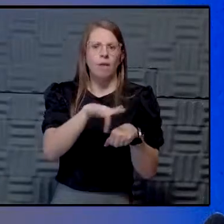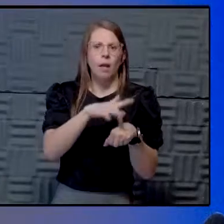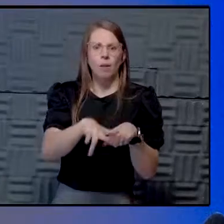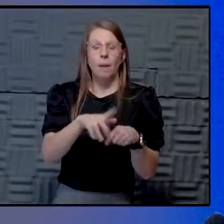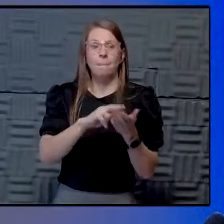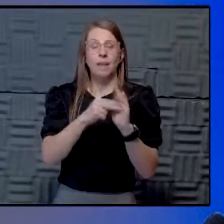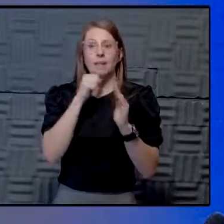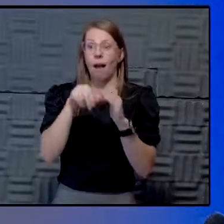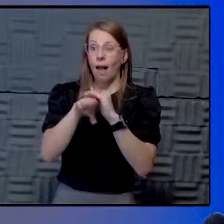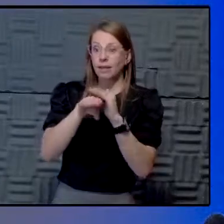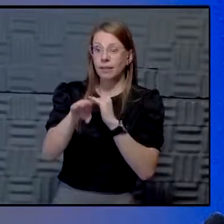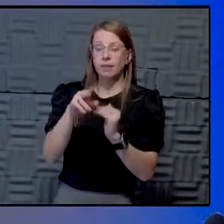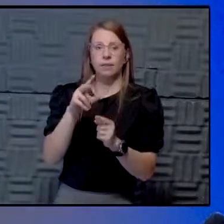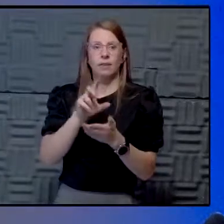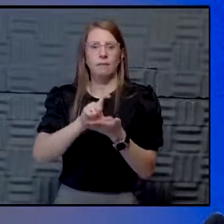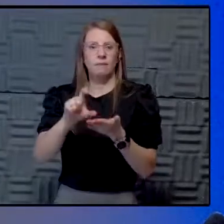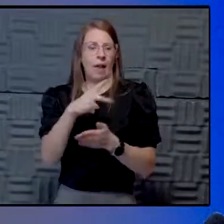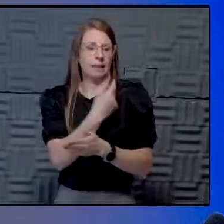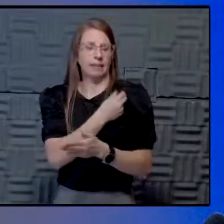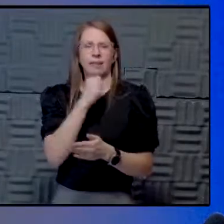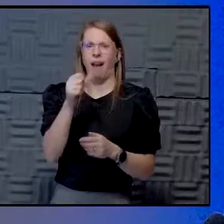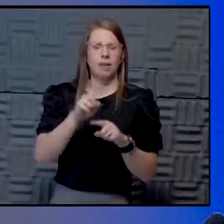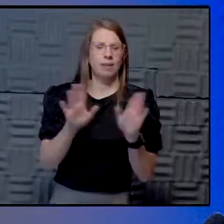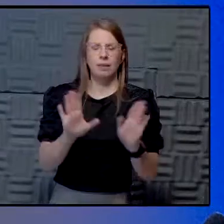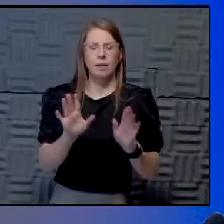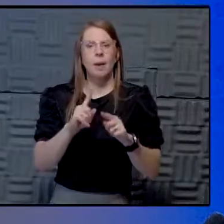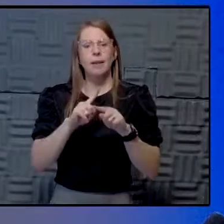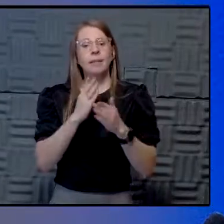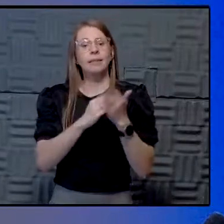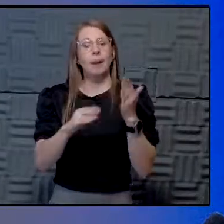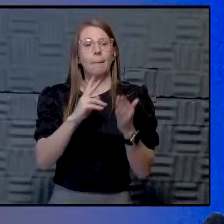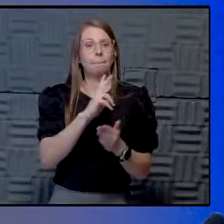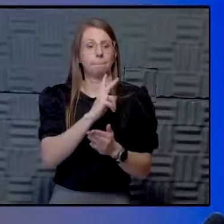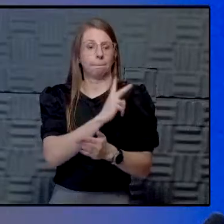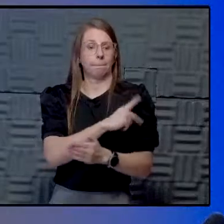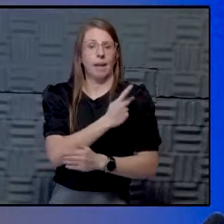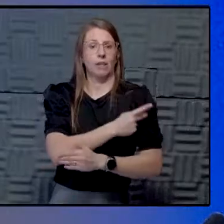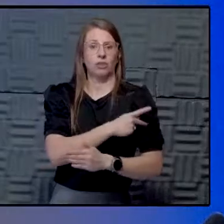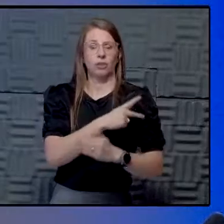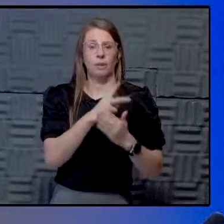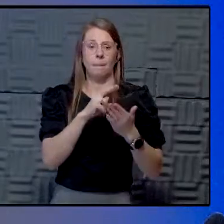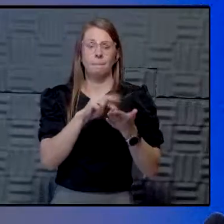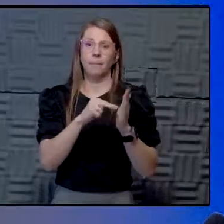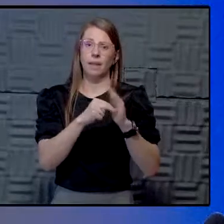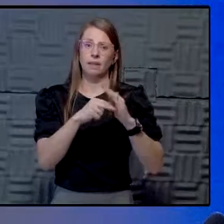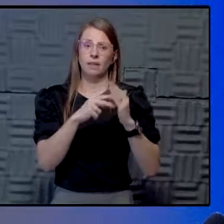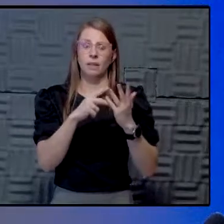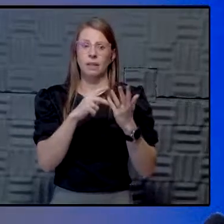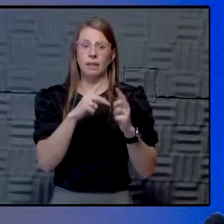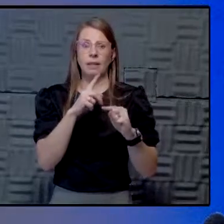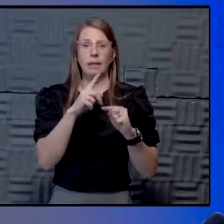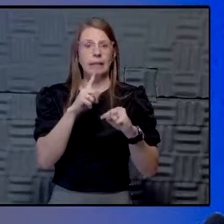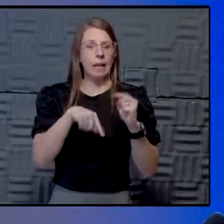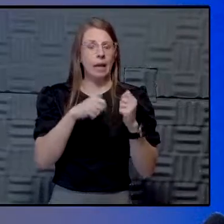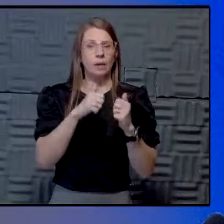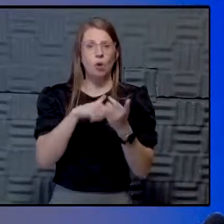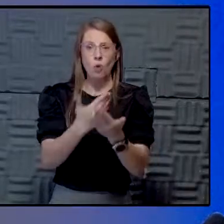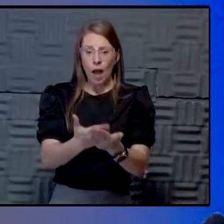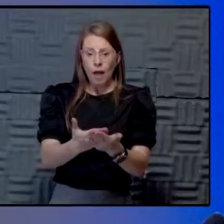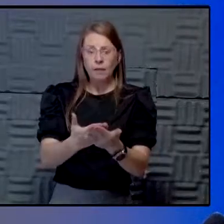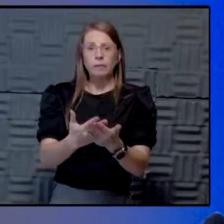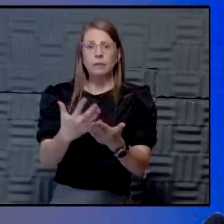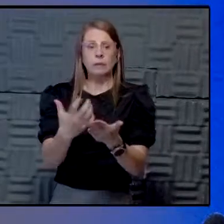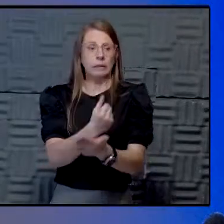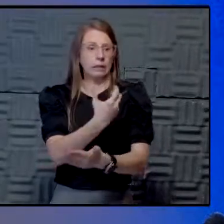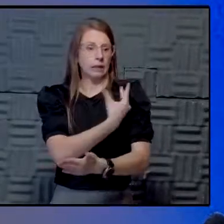not access to vaccines, but we have some patients that are underserved and may not have transportation, and they're there for